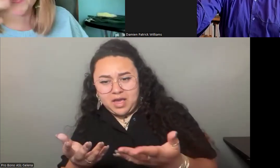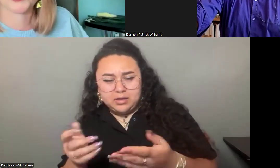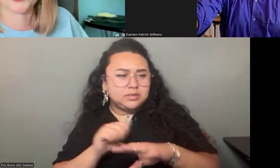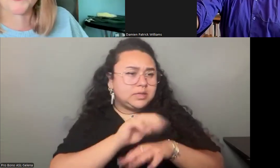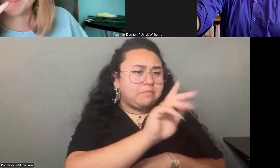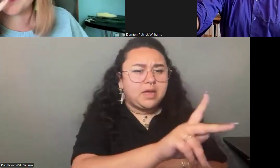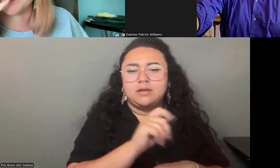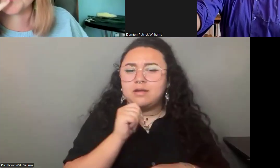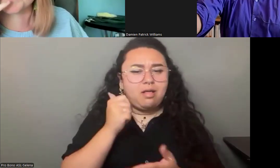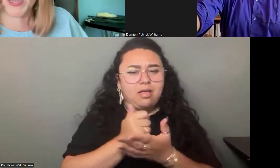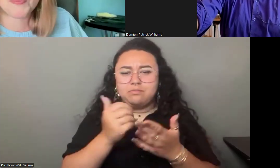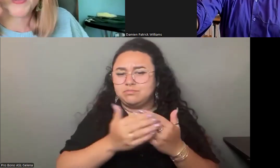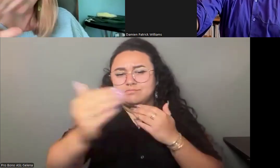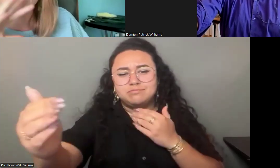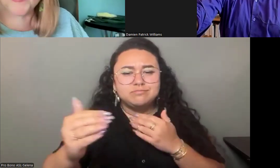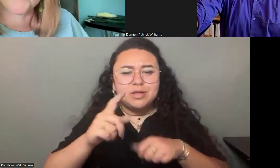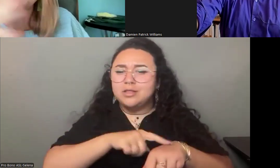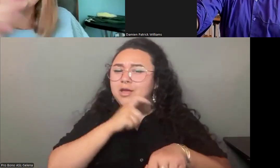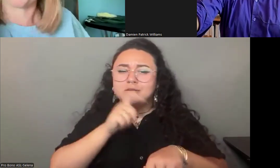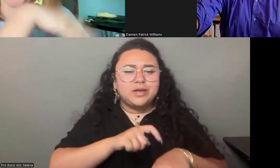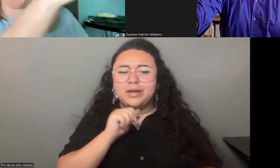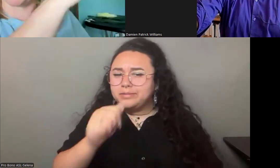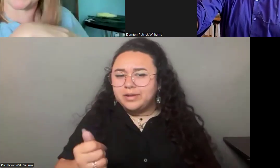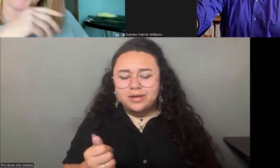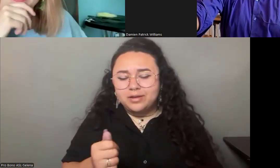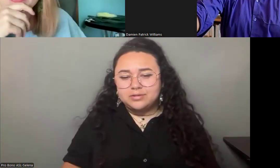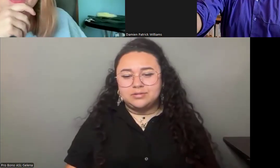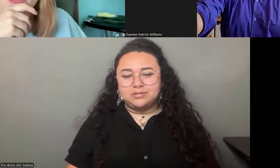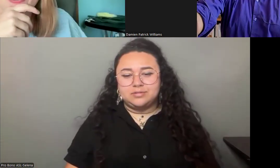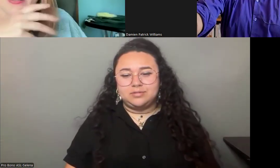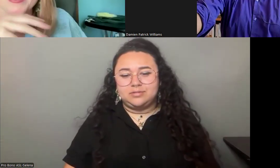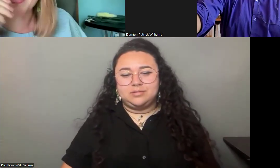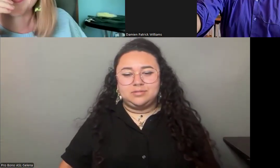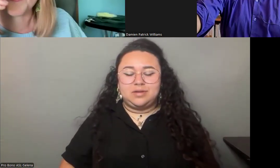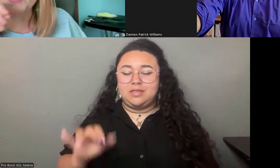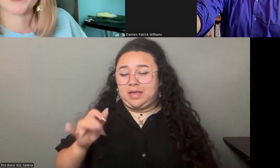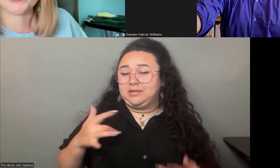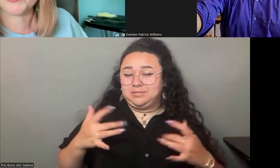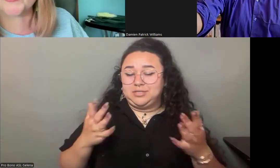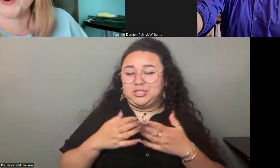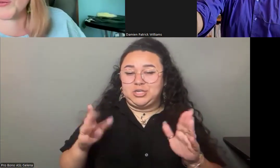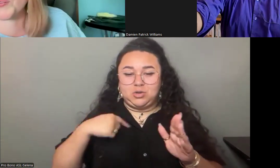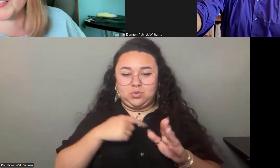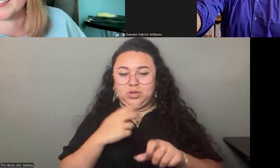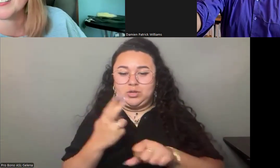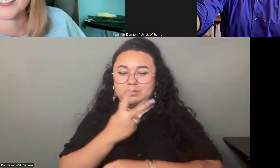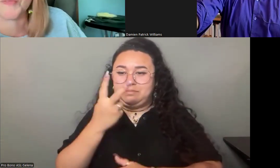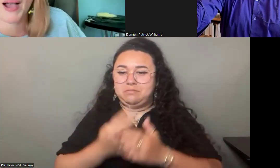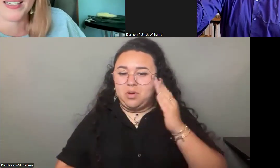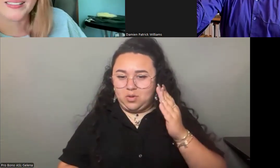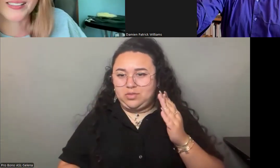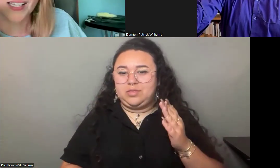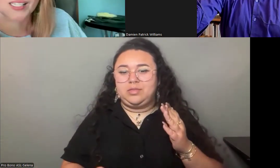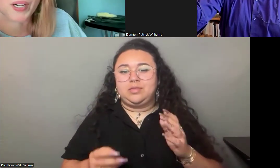of like long-term help. So I have a critique of that in general, but like that we're going to use both sets